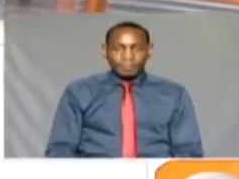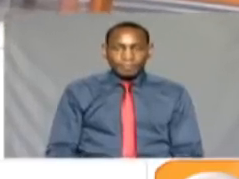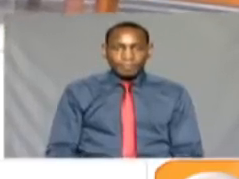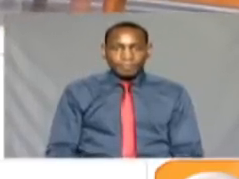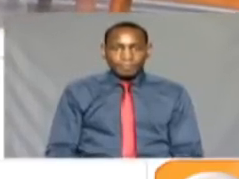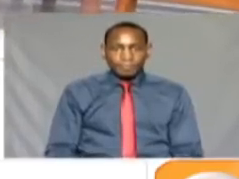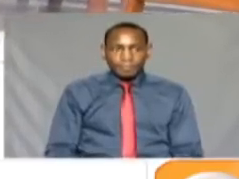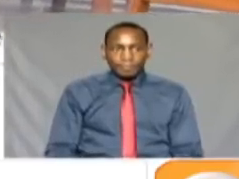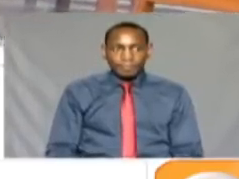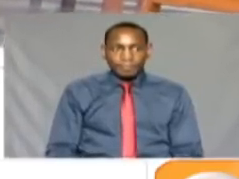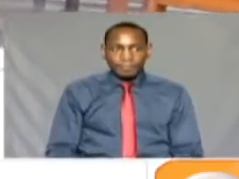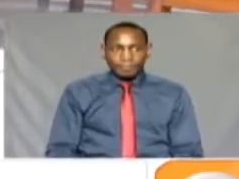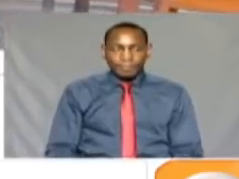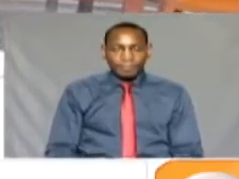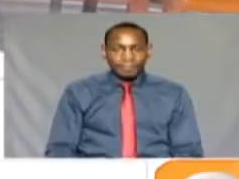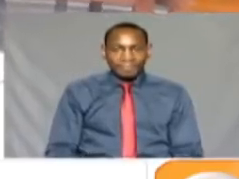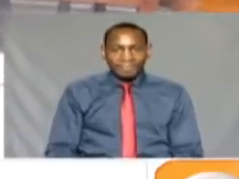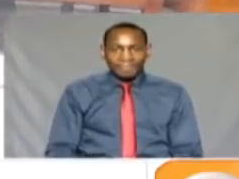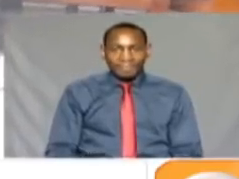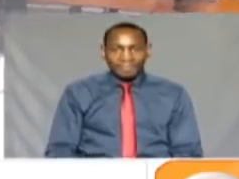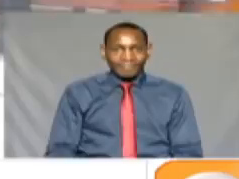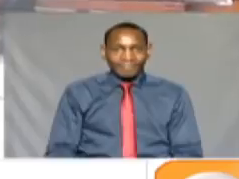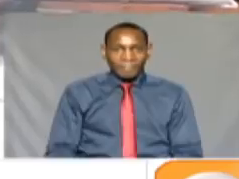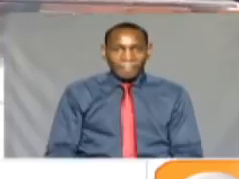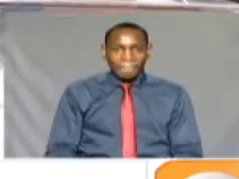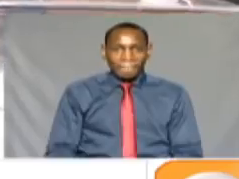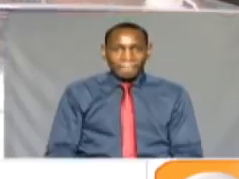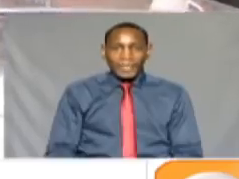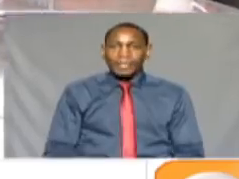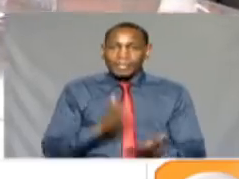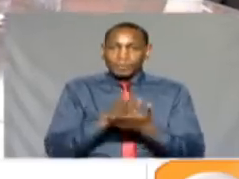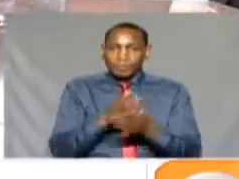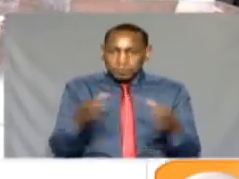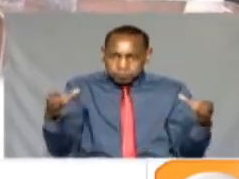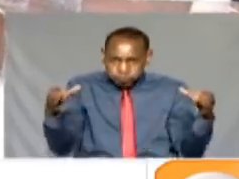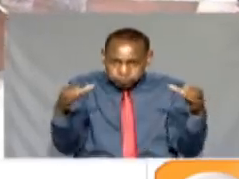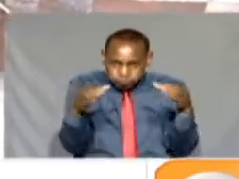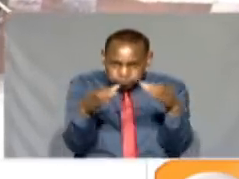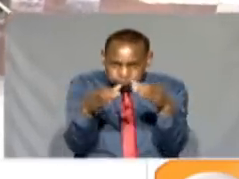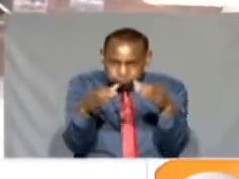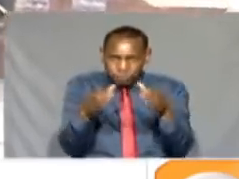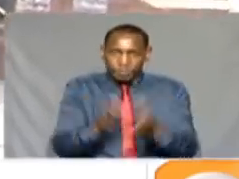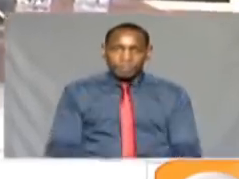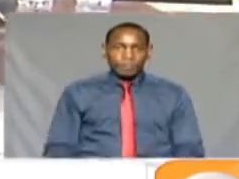used to be. Yeah. This is how tight it was. Yeah. You and your guests.